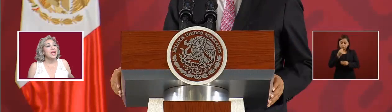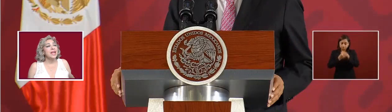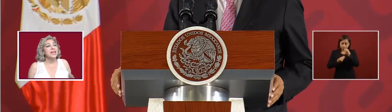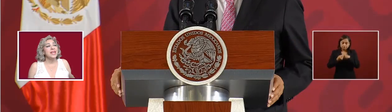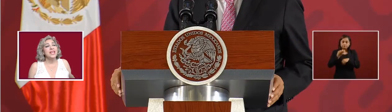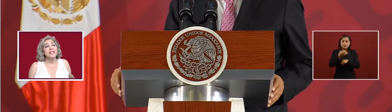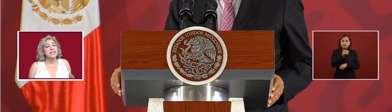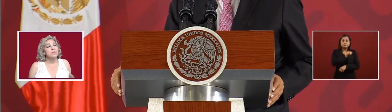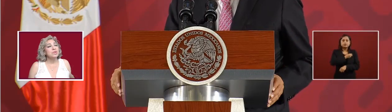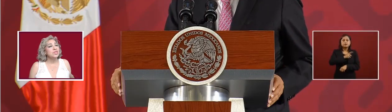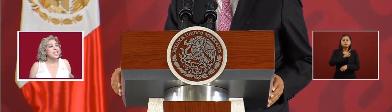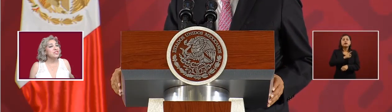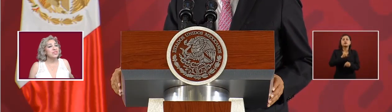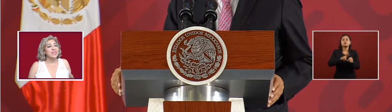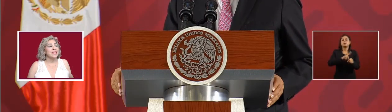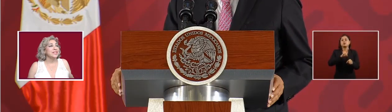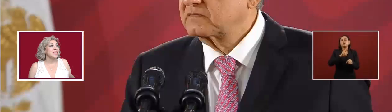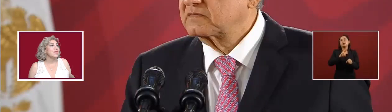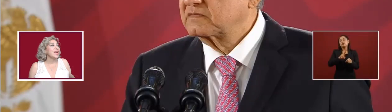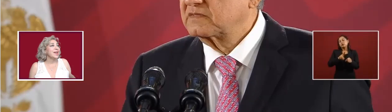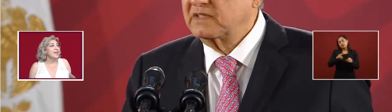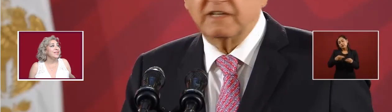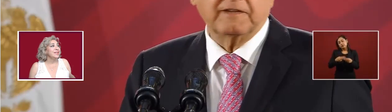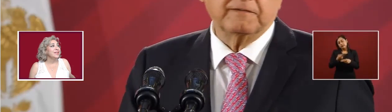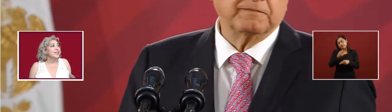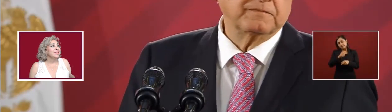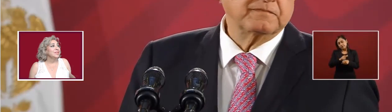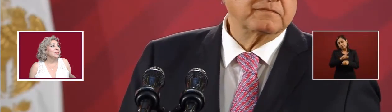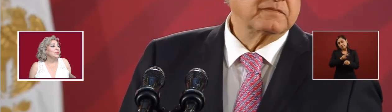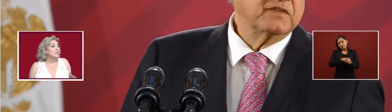and eat the most natural things that you can